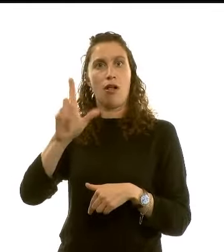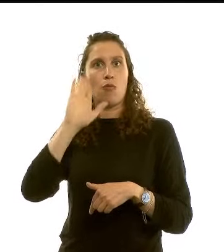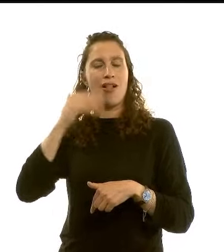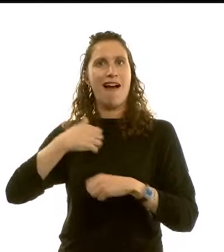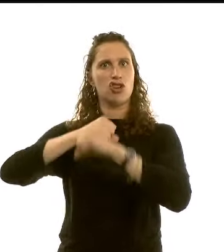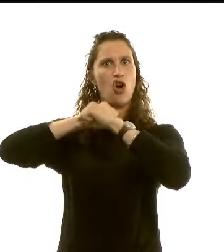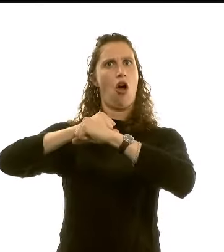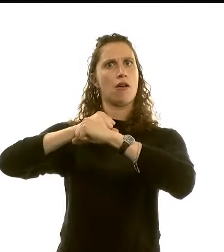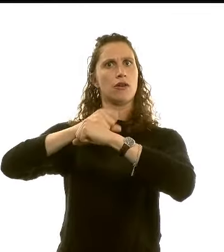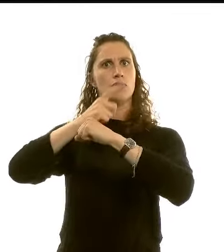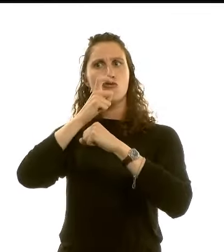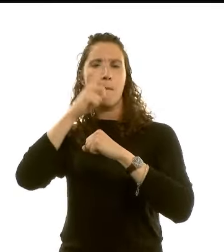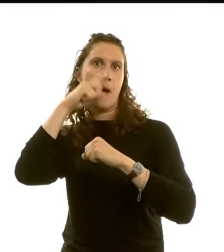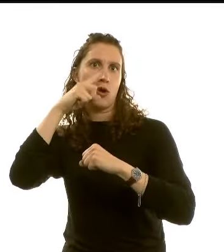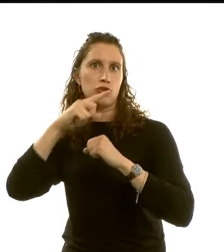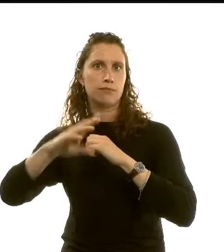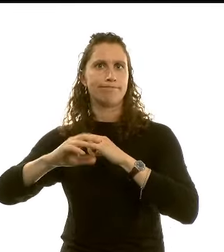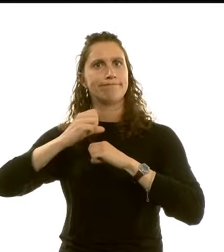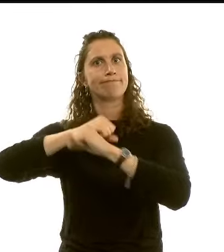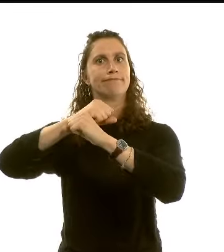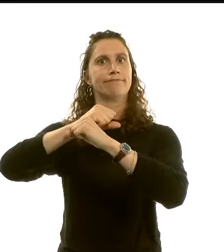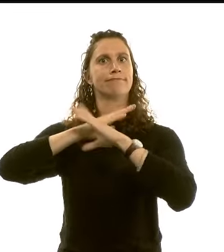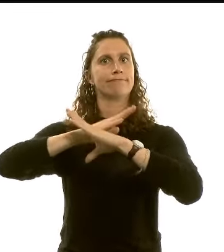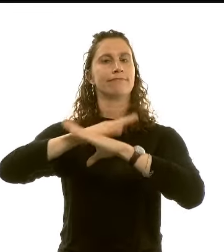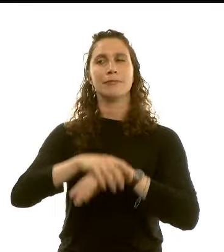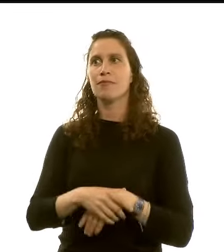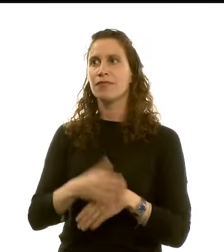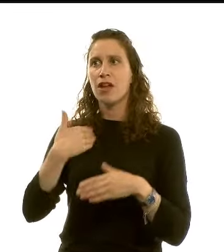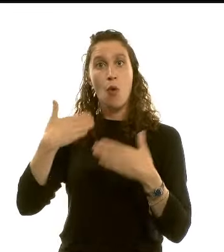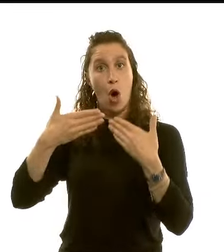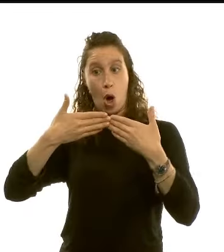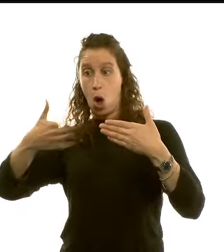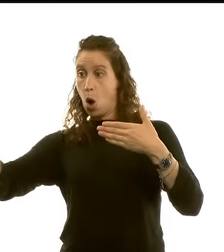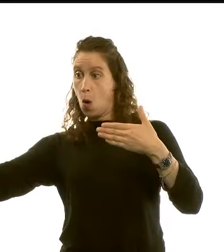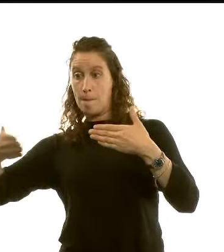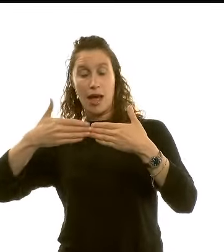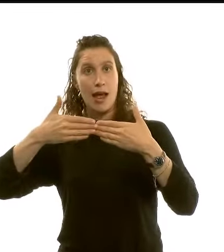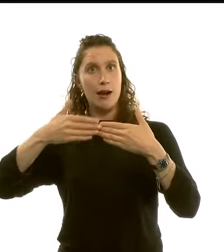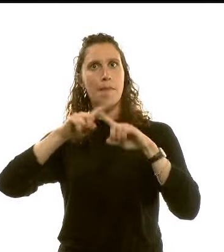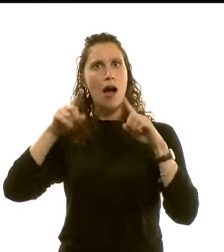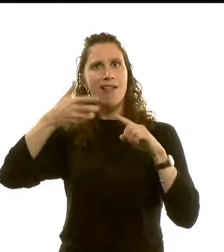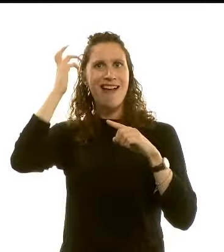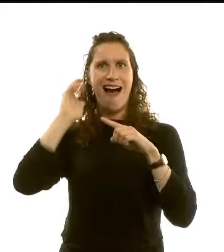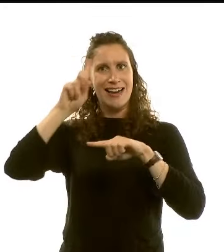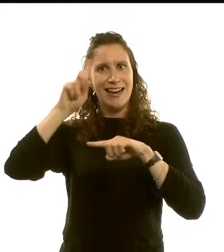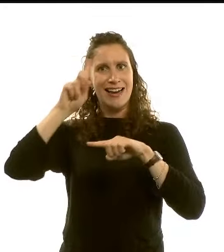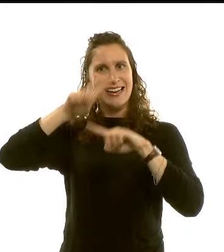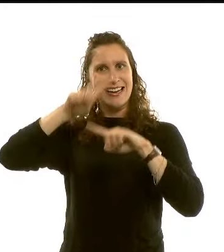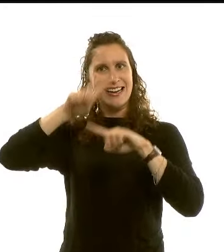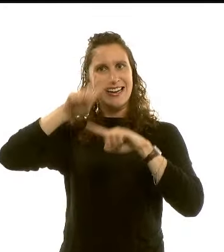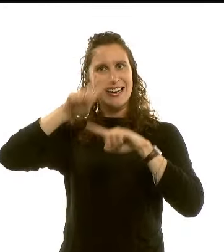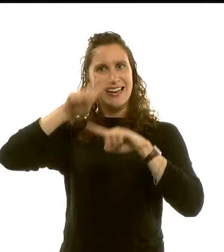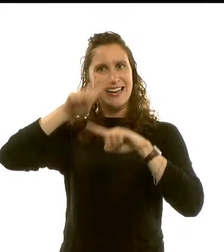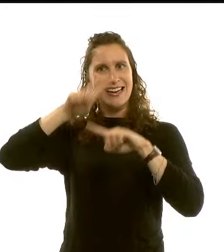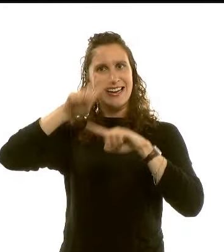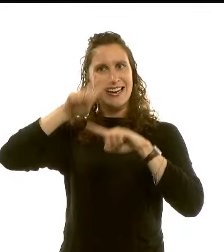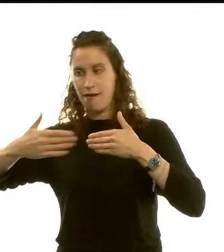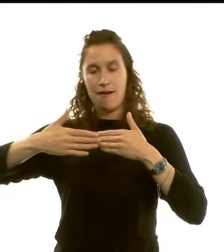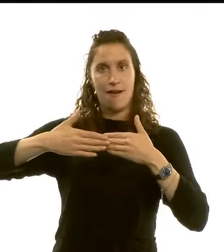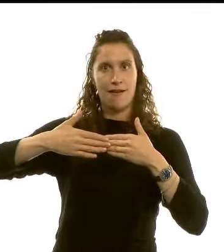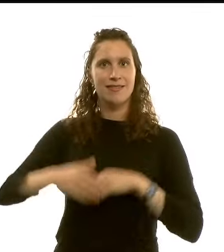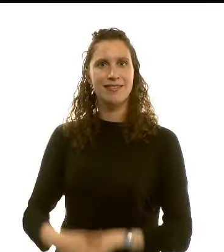mouse. I want my portal to like open so I can run through it, but the lion can't run after me. Nice. Bet this lion's pretty close to me